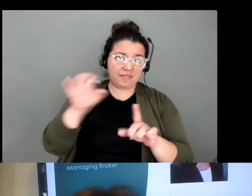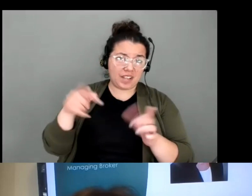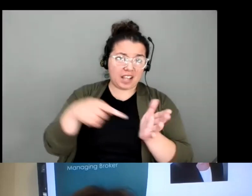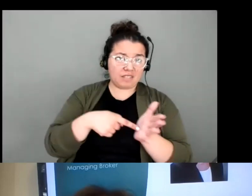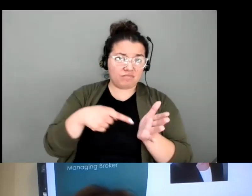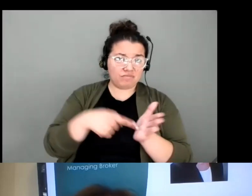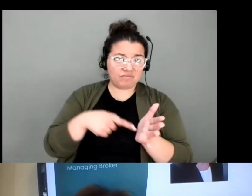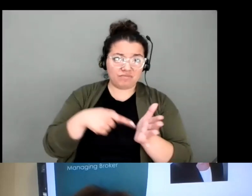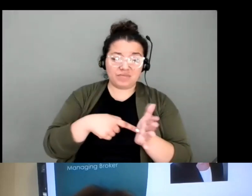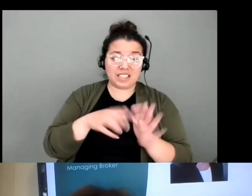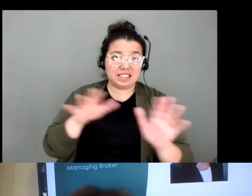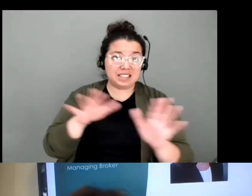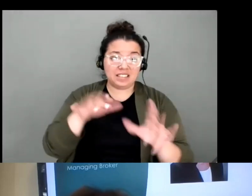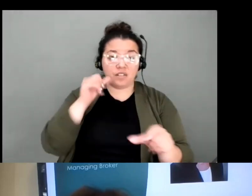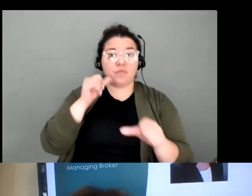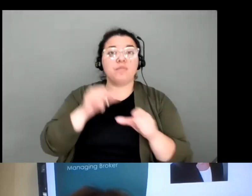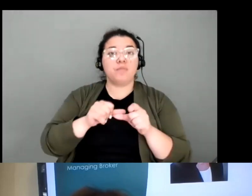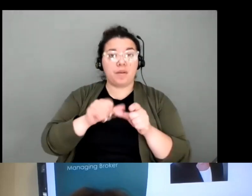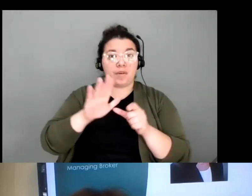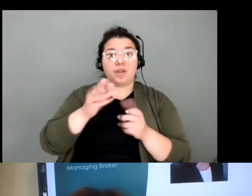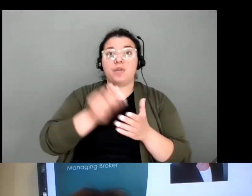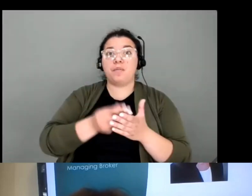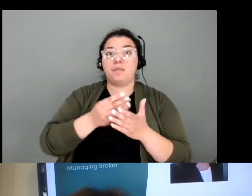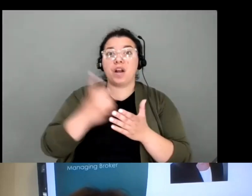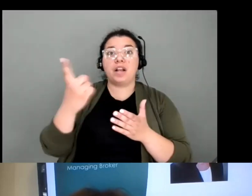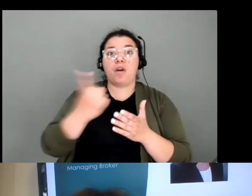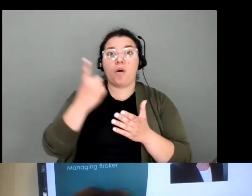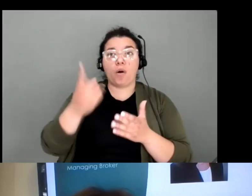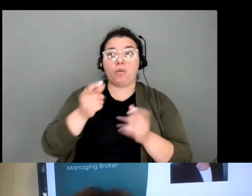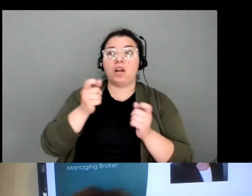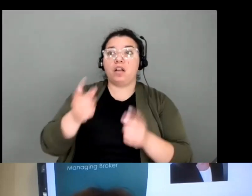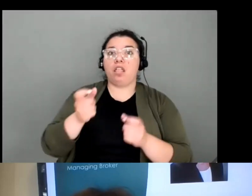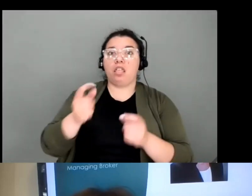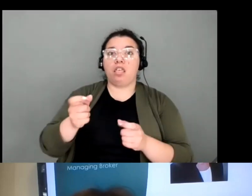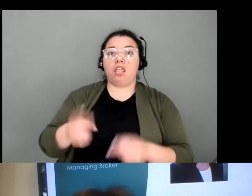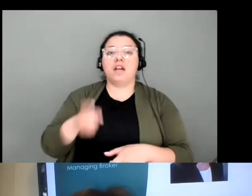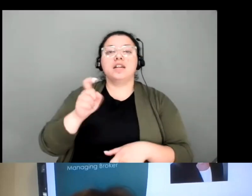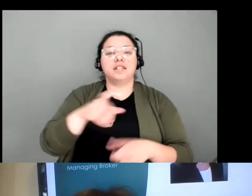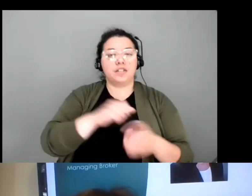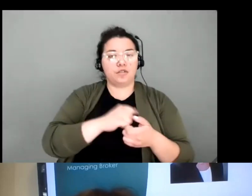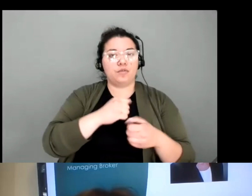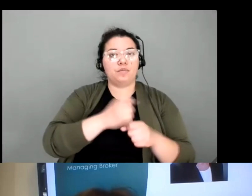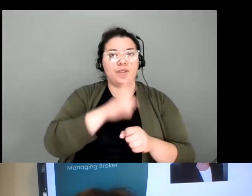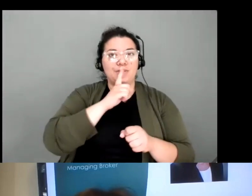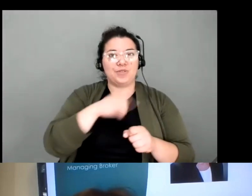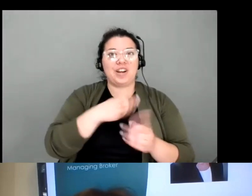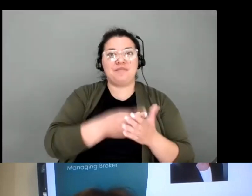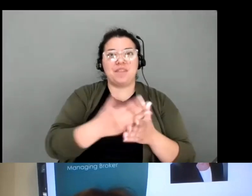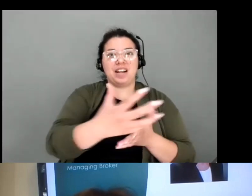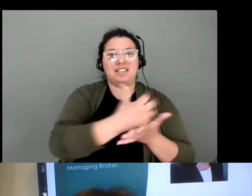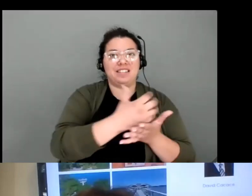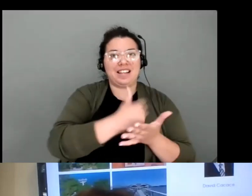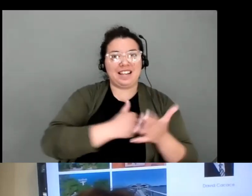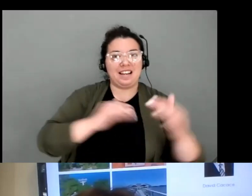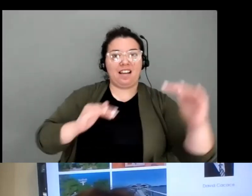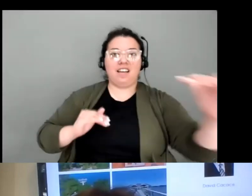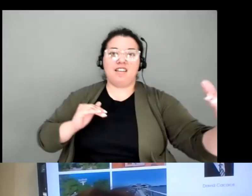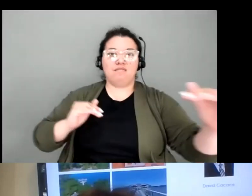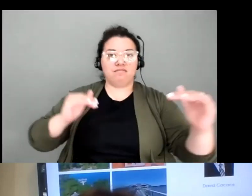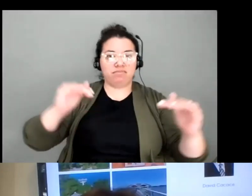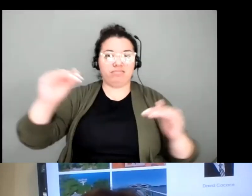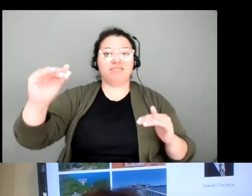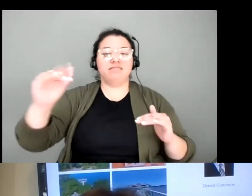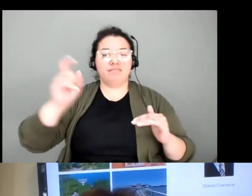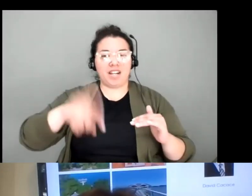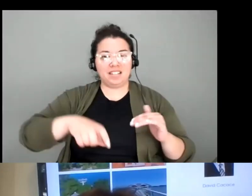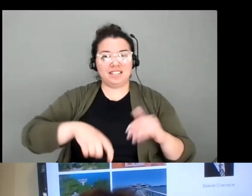pay. Just remember, money's always going out. You just got to make sure you can still get money coming in. Name of the game, right? Colby,